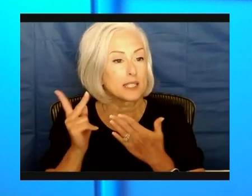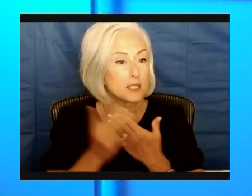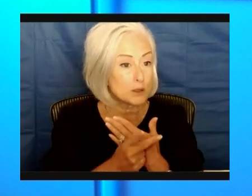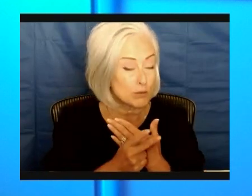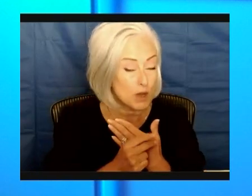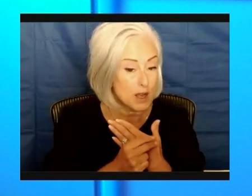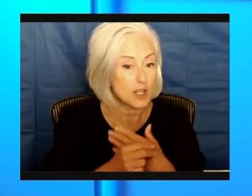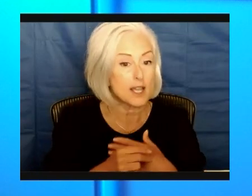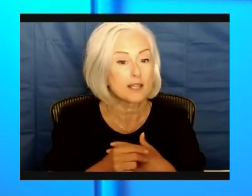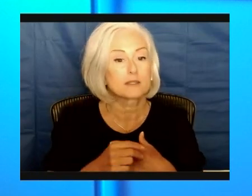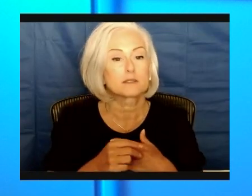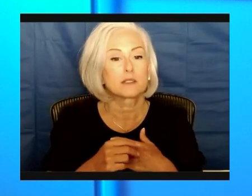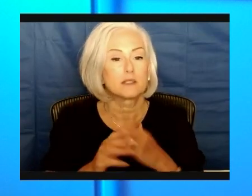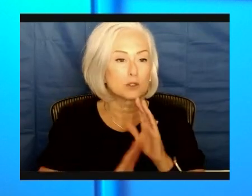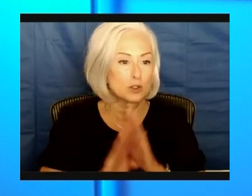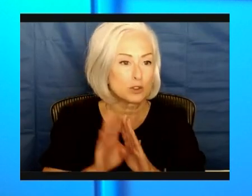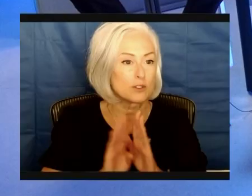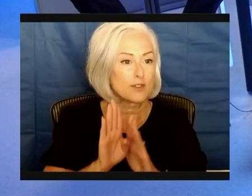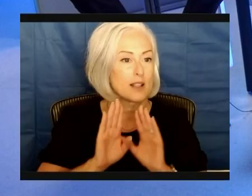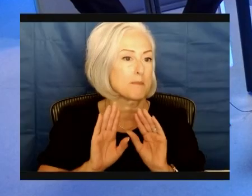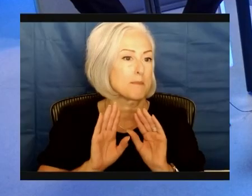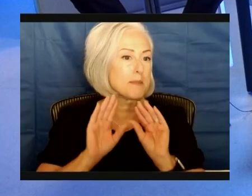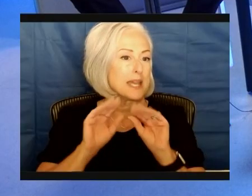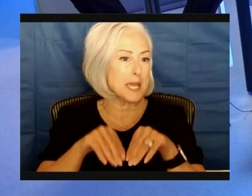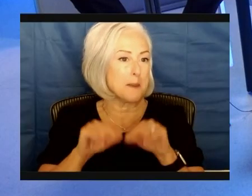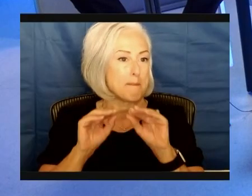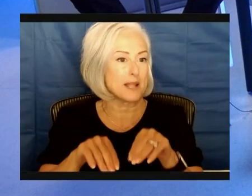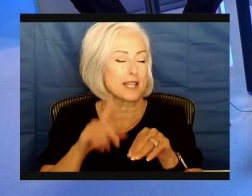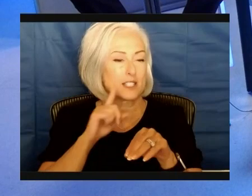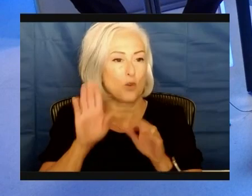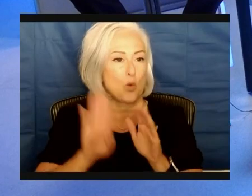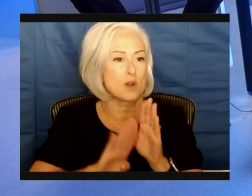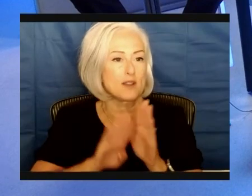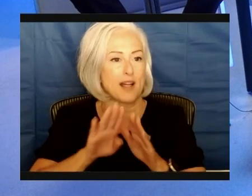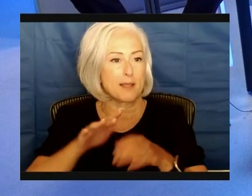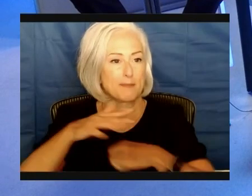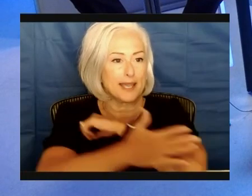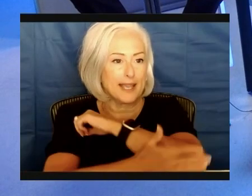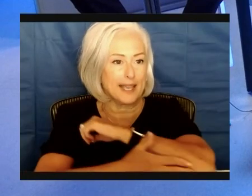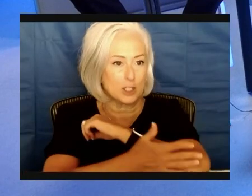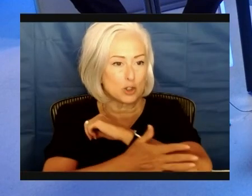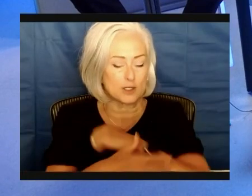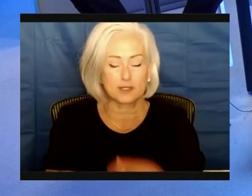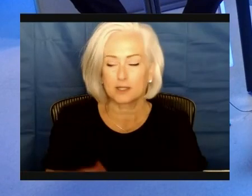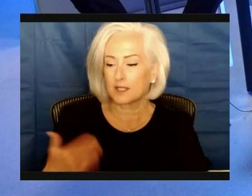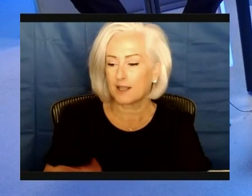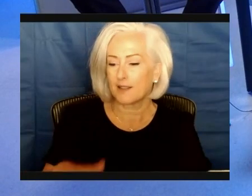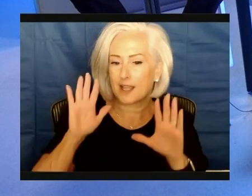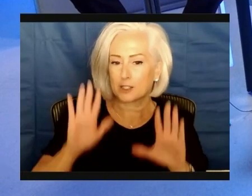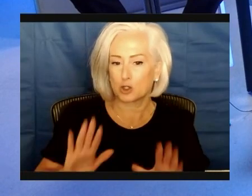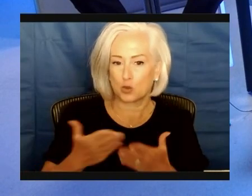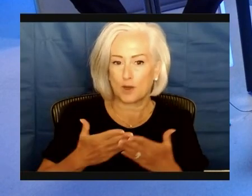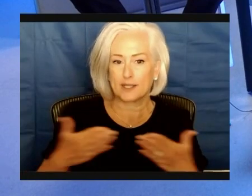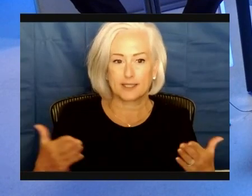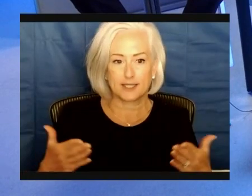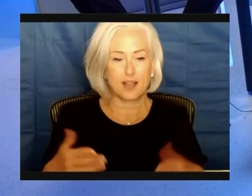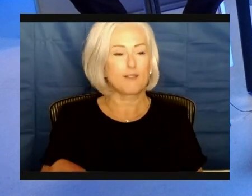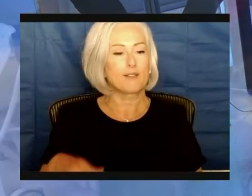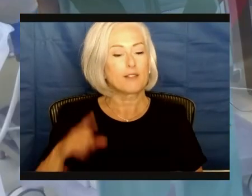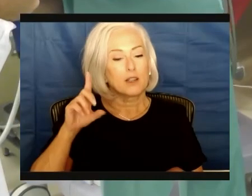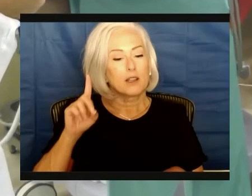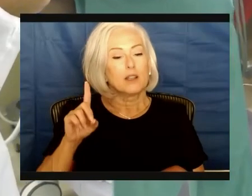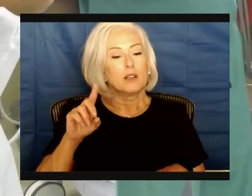for developing countries. That is really, that is great stuff. And so Dr. Heddings, I think we have some video we want